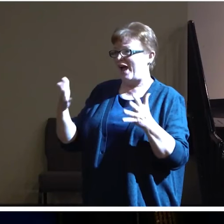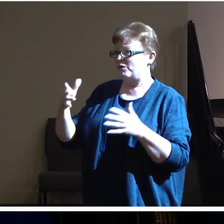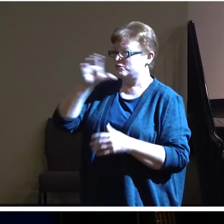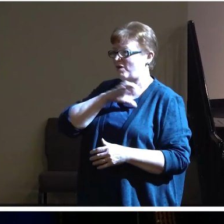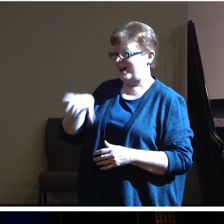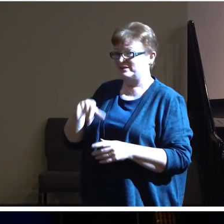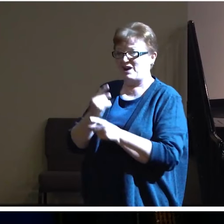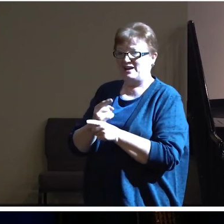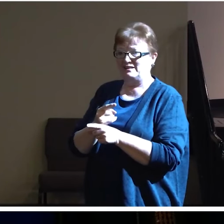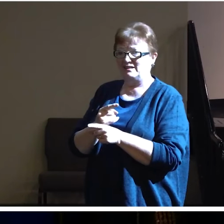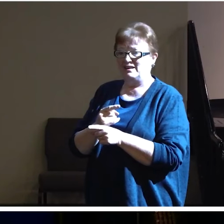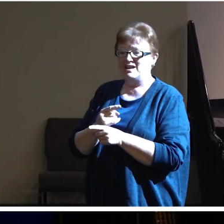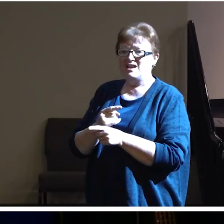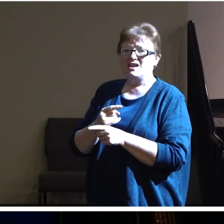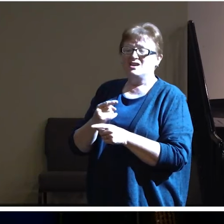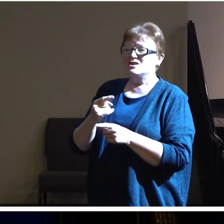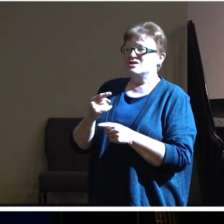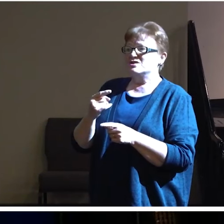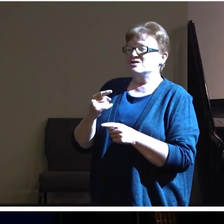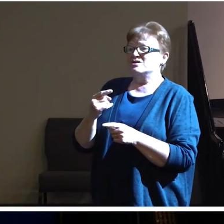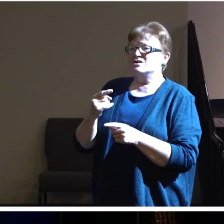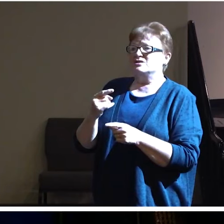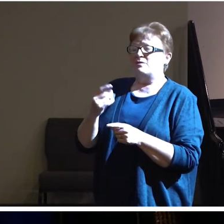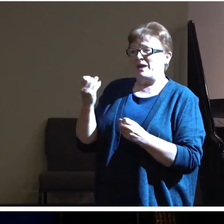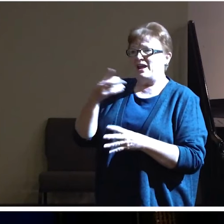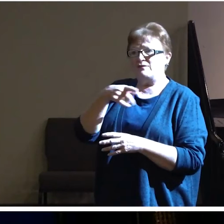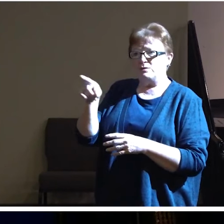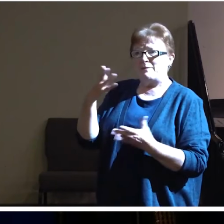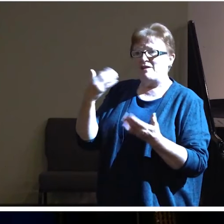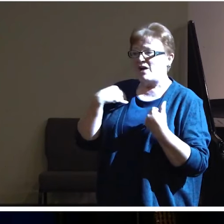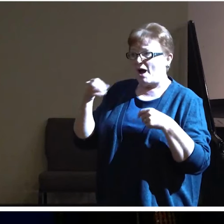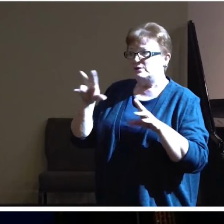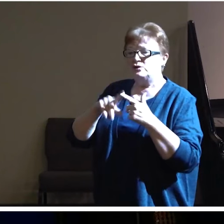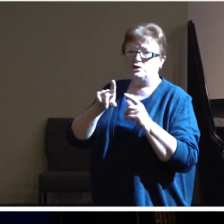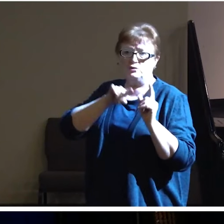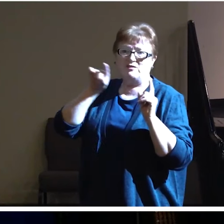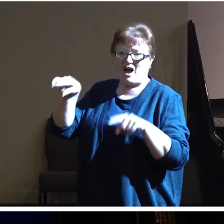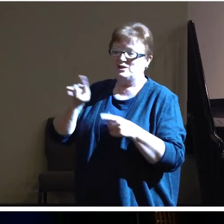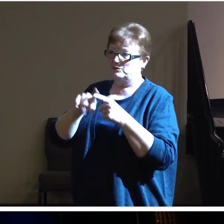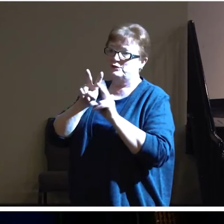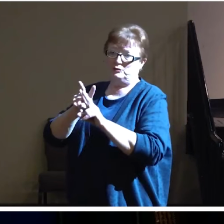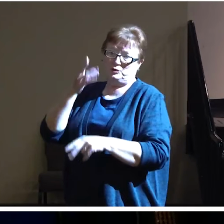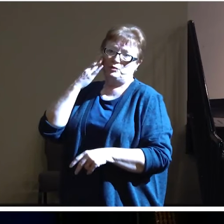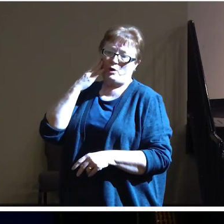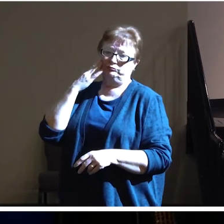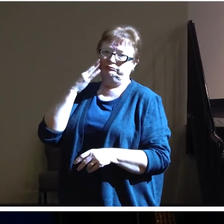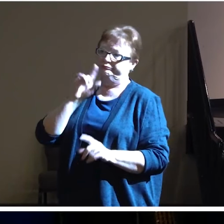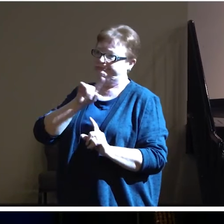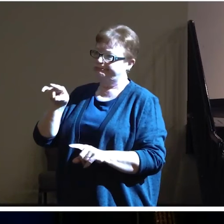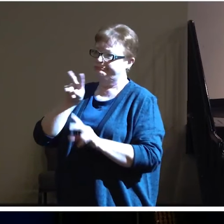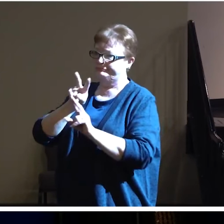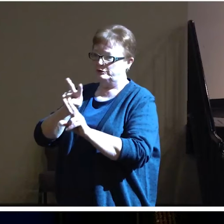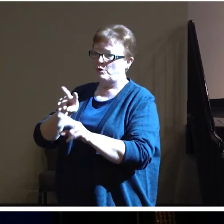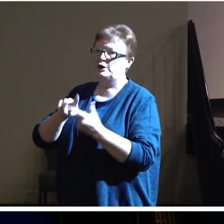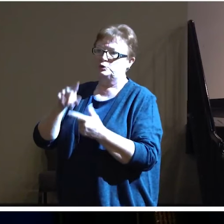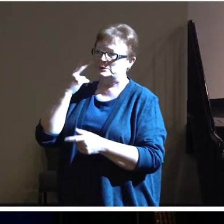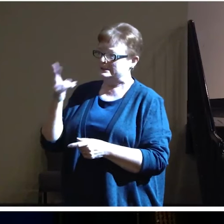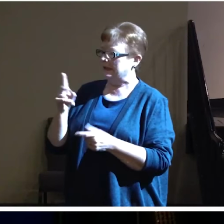at some point in our lives have had the opportunity to attend funerals where we reflect upon